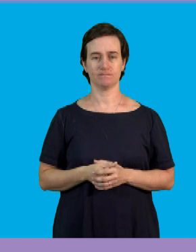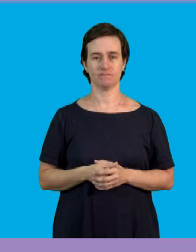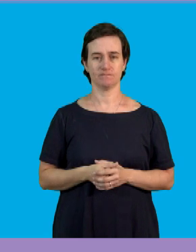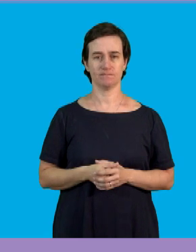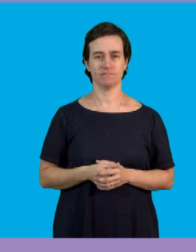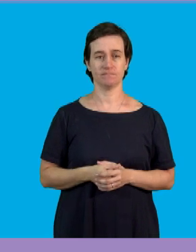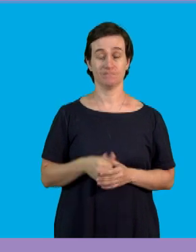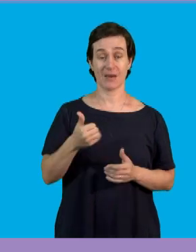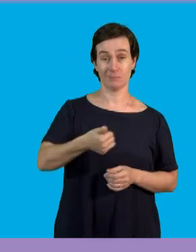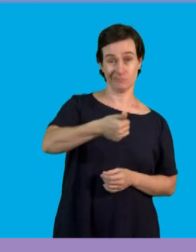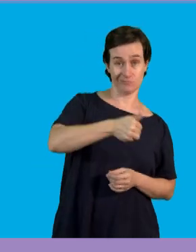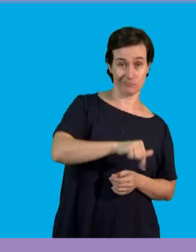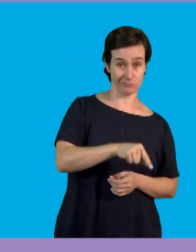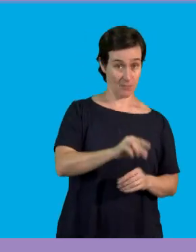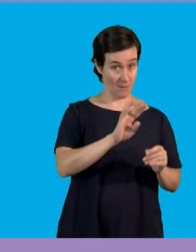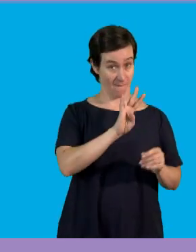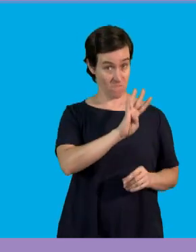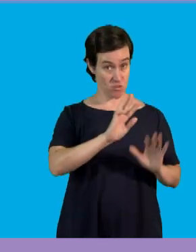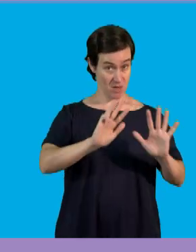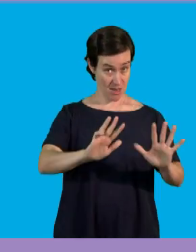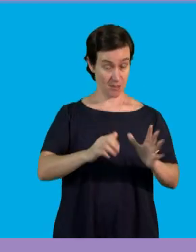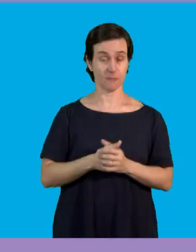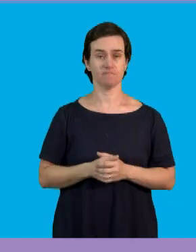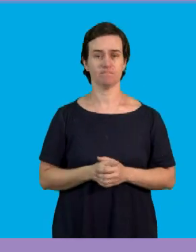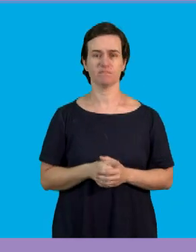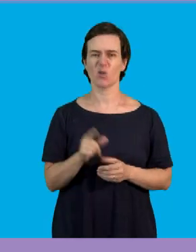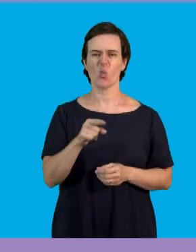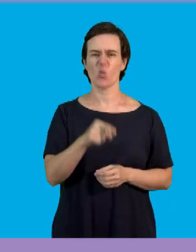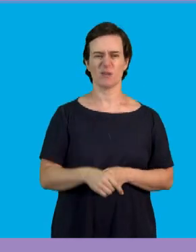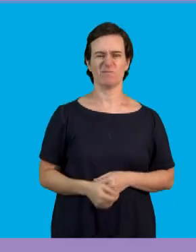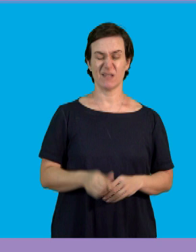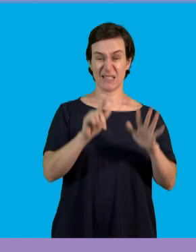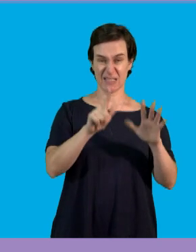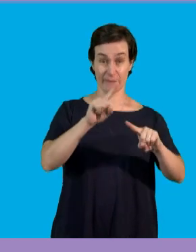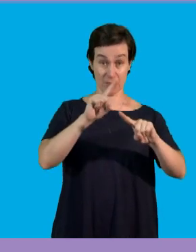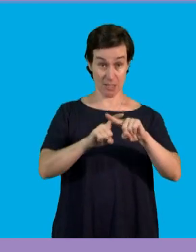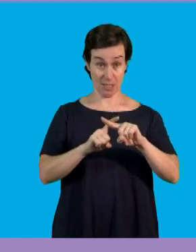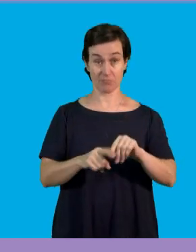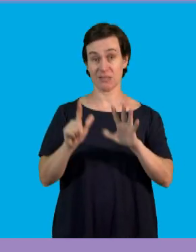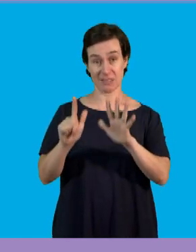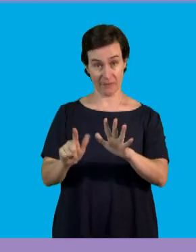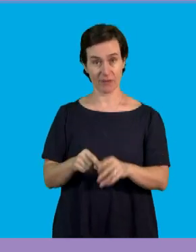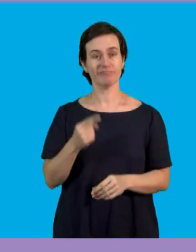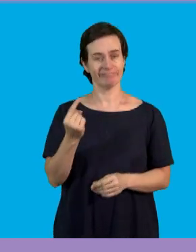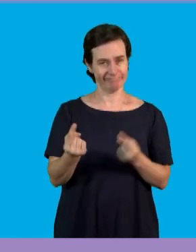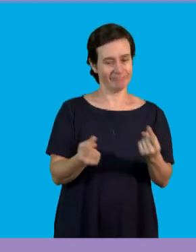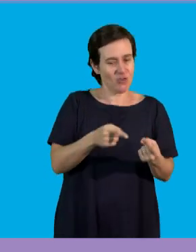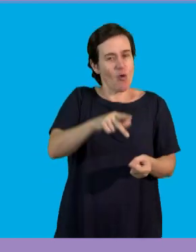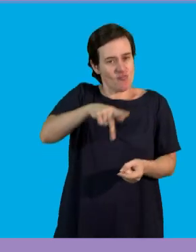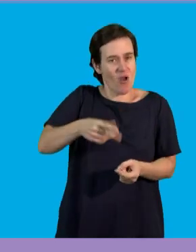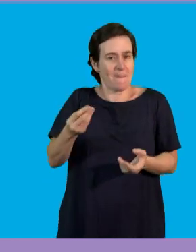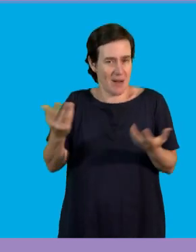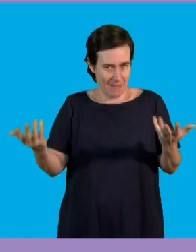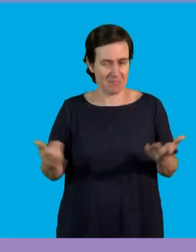prime factors. And then we have 49, which is 7 multiplied by 7. And again, 7 is a prime